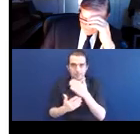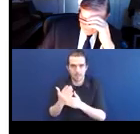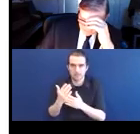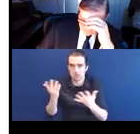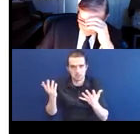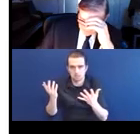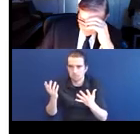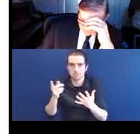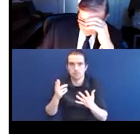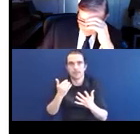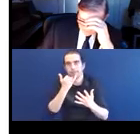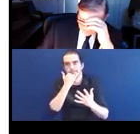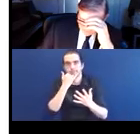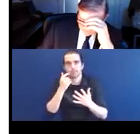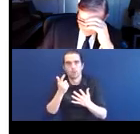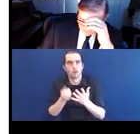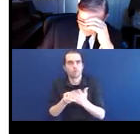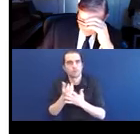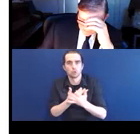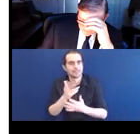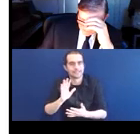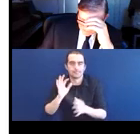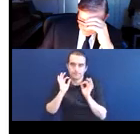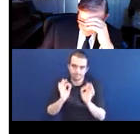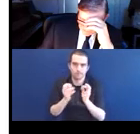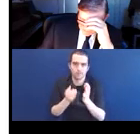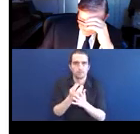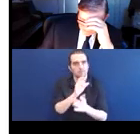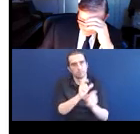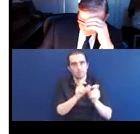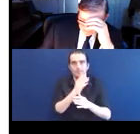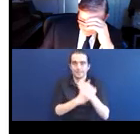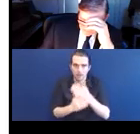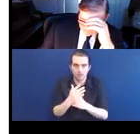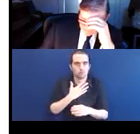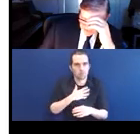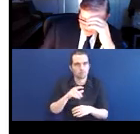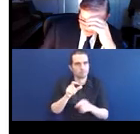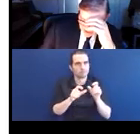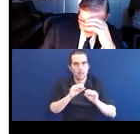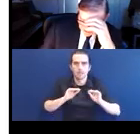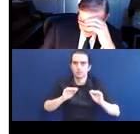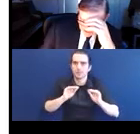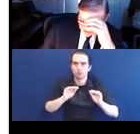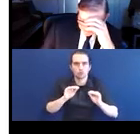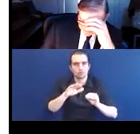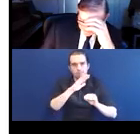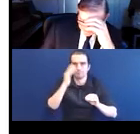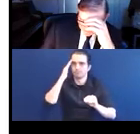Elizabeth says when skills training is conducted, links to employment opportunities must also be there. Yeah,